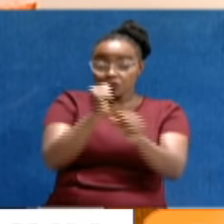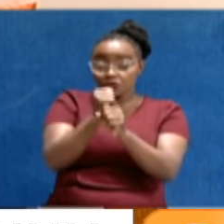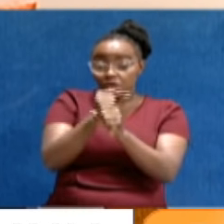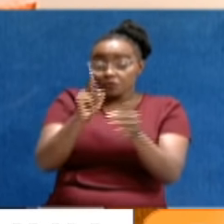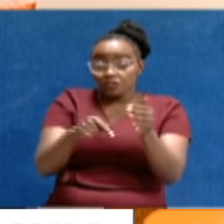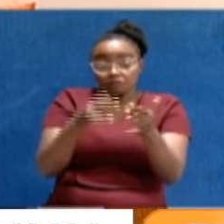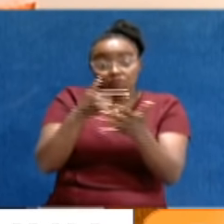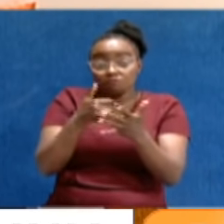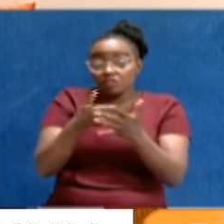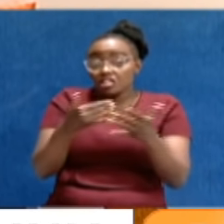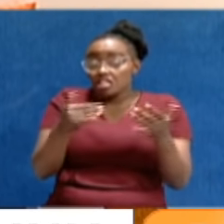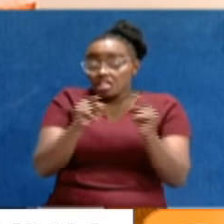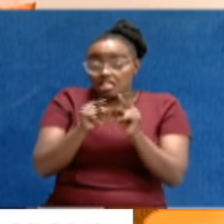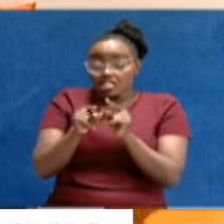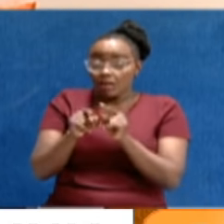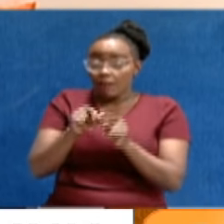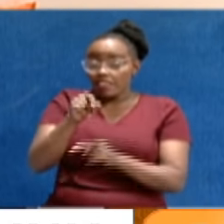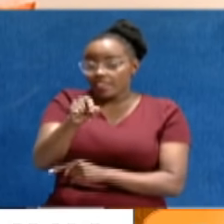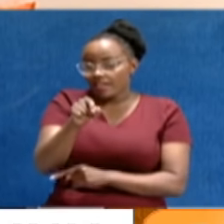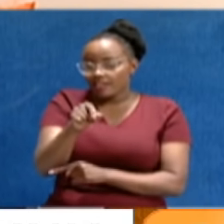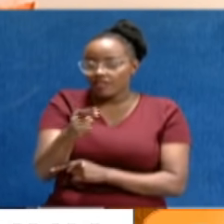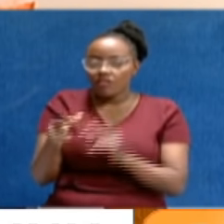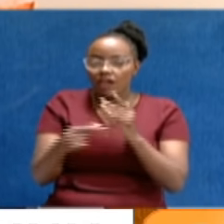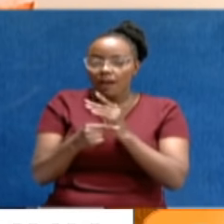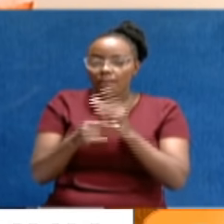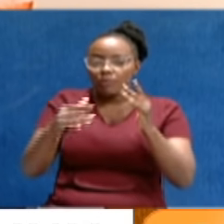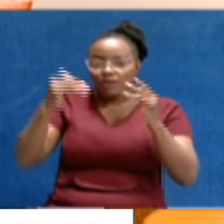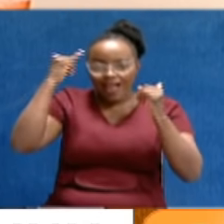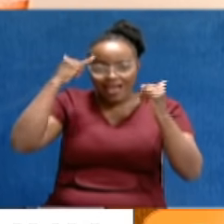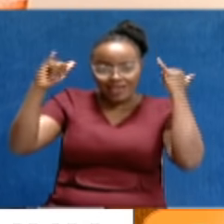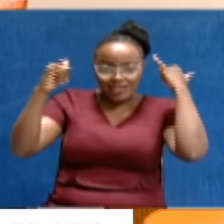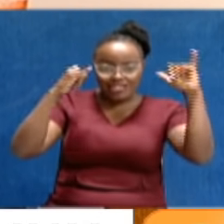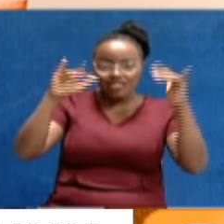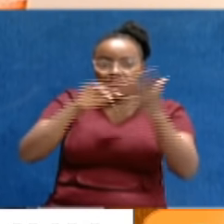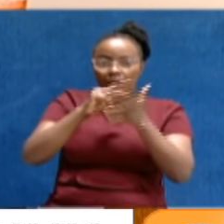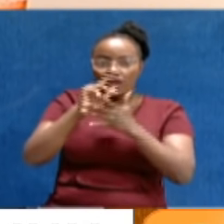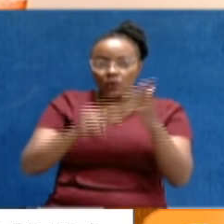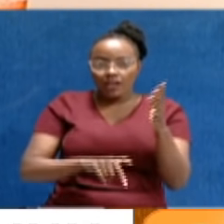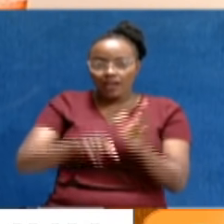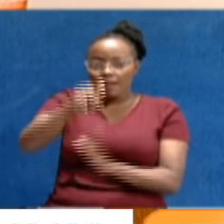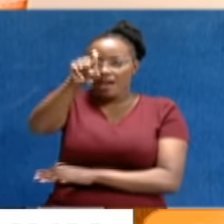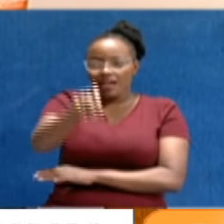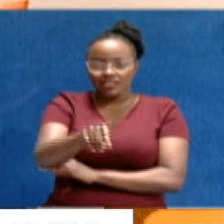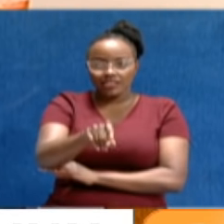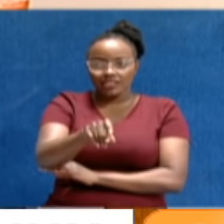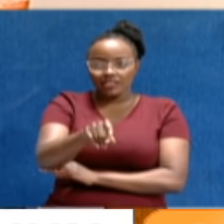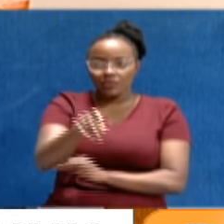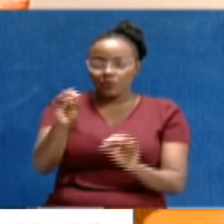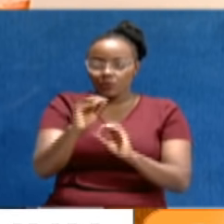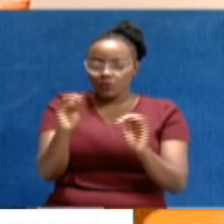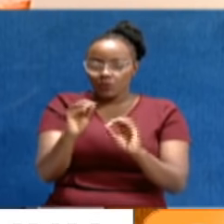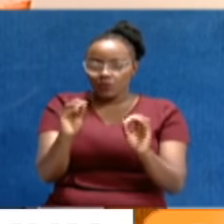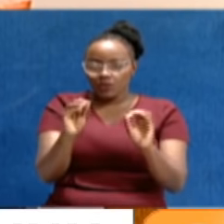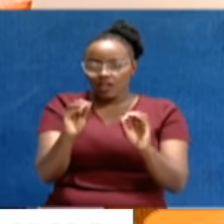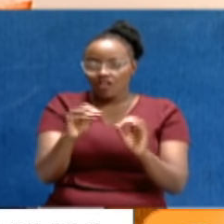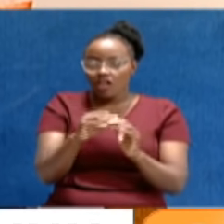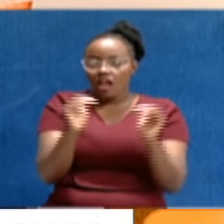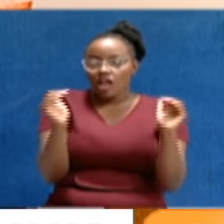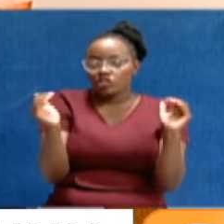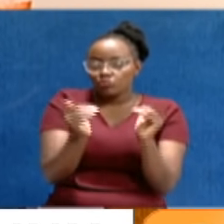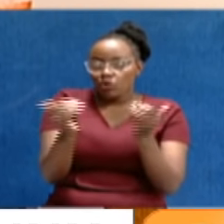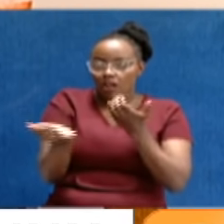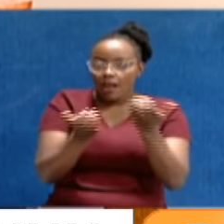to be considered as part of that popular initiative, meaning it doesn't have to be a